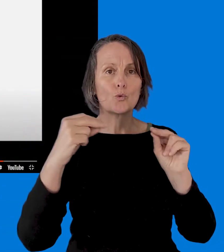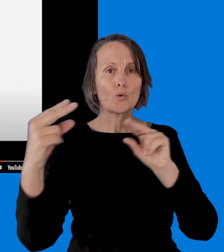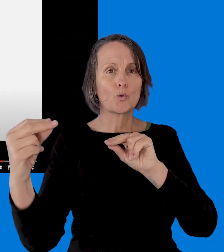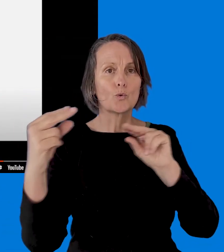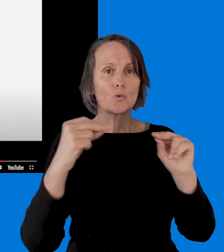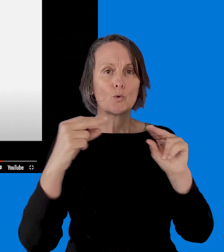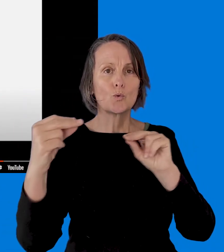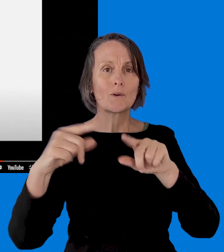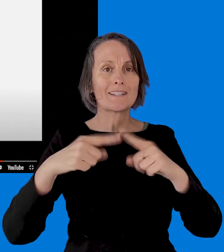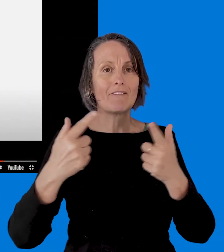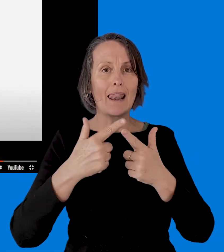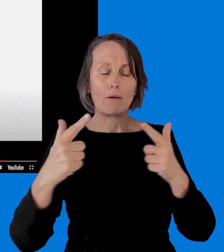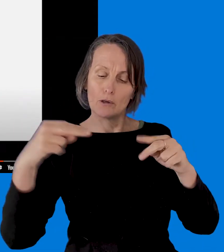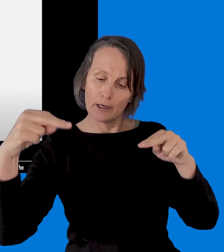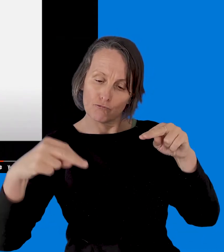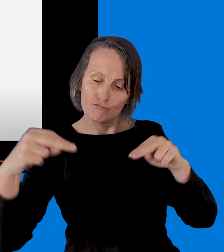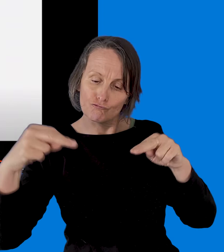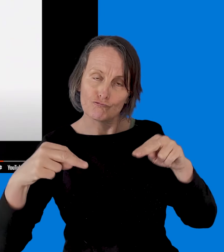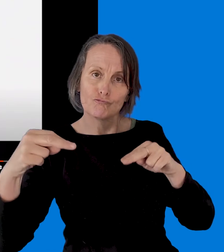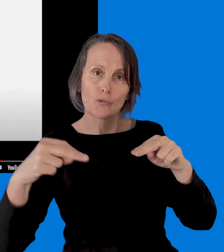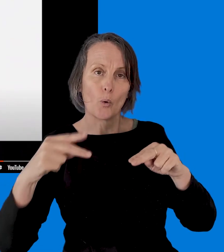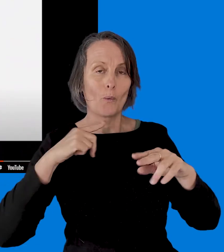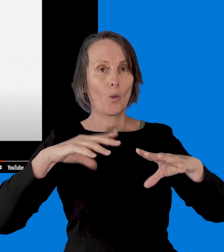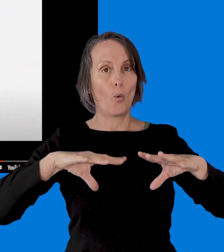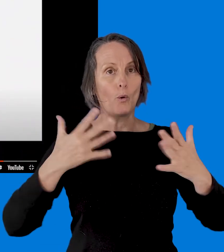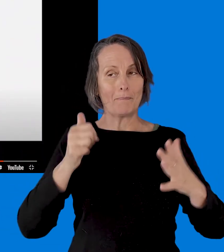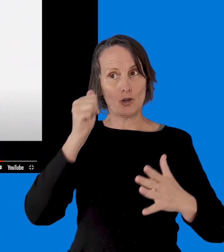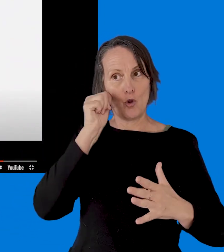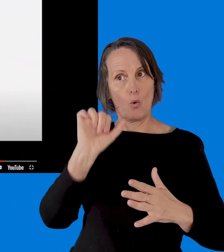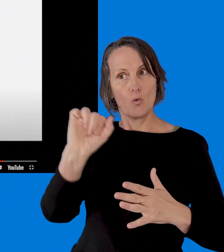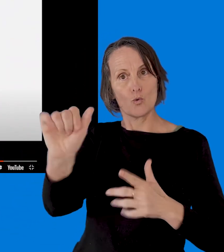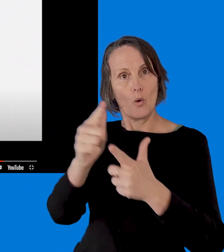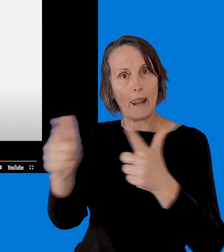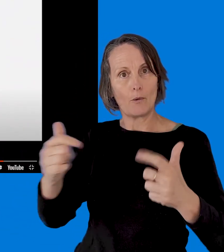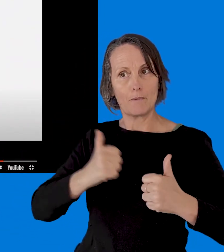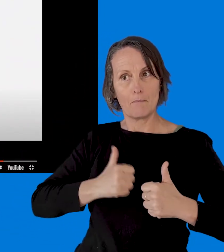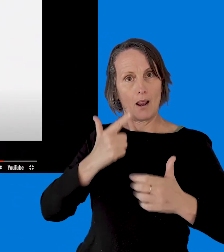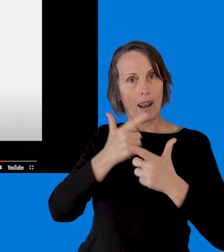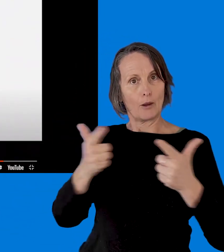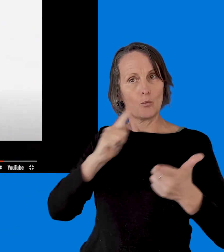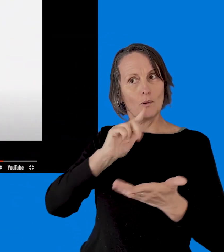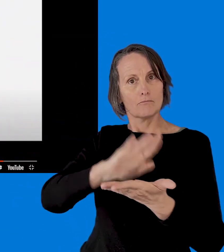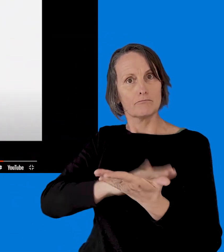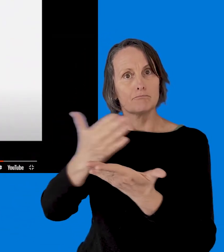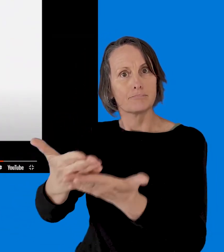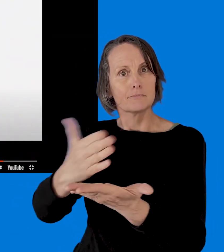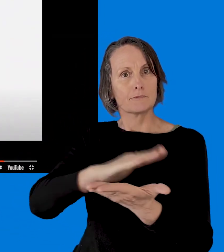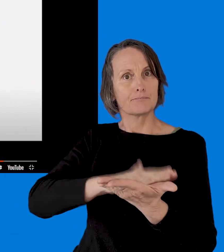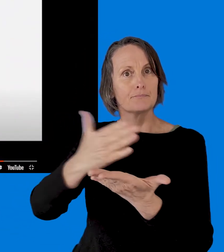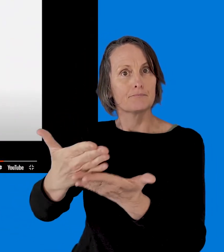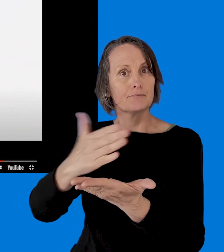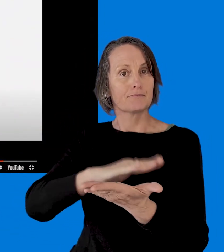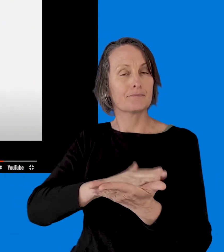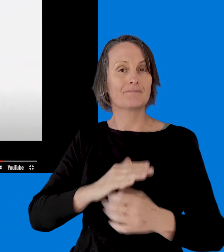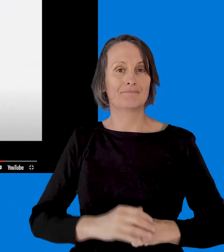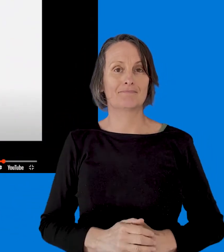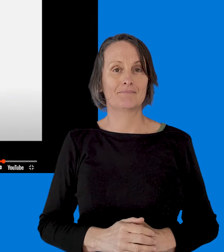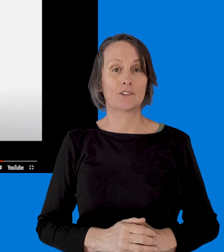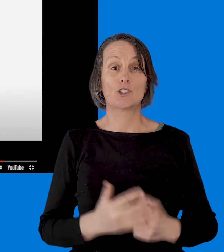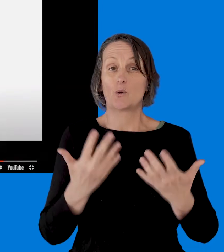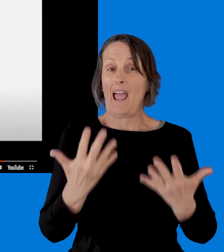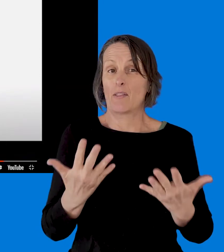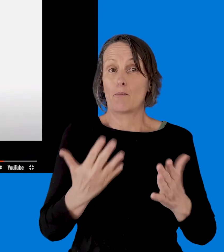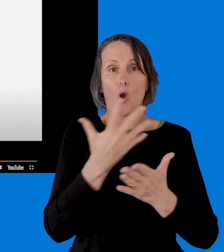2 people talking and speaking 2 different languages. It will automatically recognize the languages that are being spoken. That's